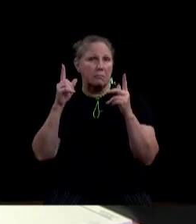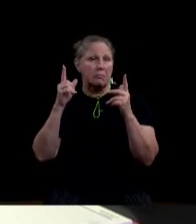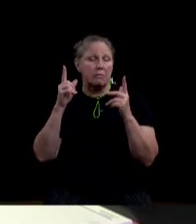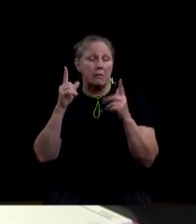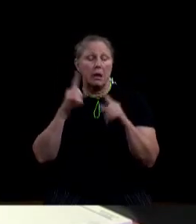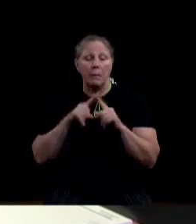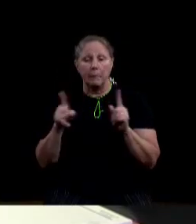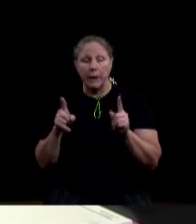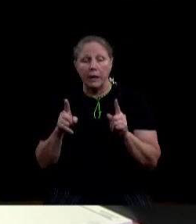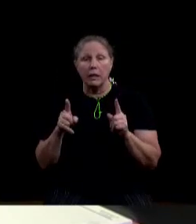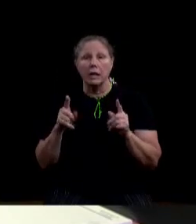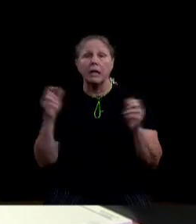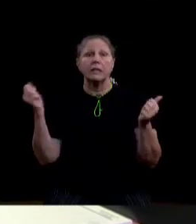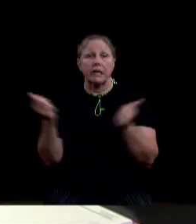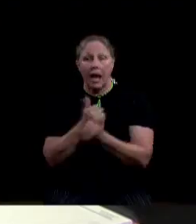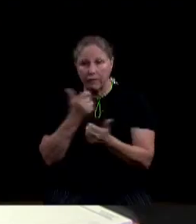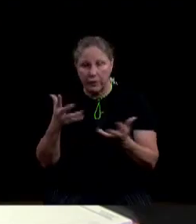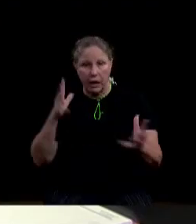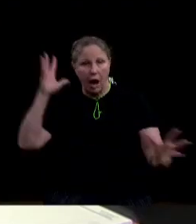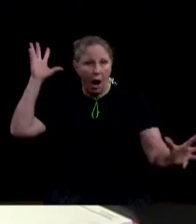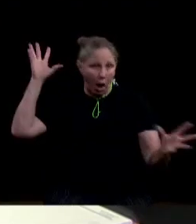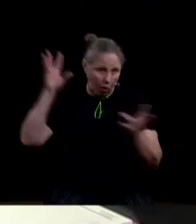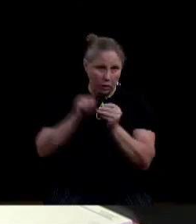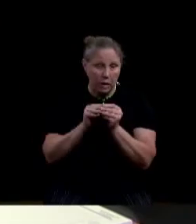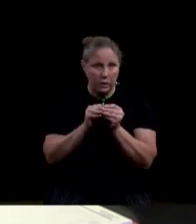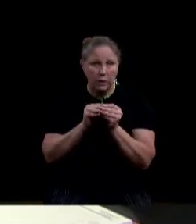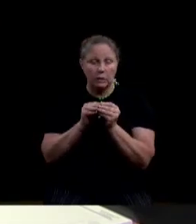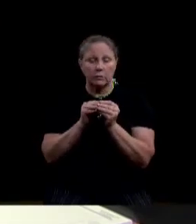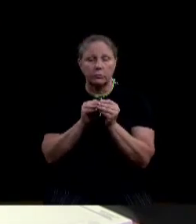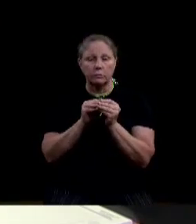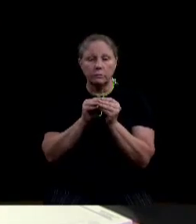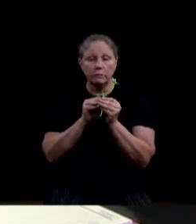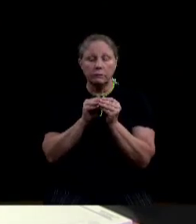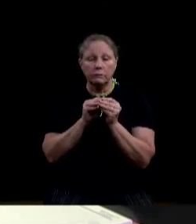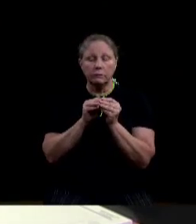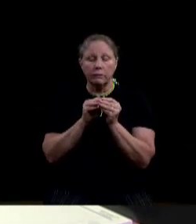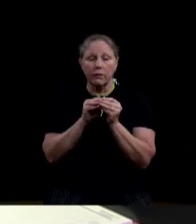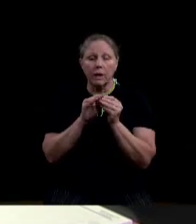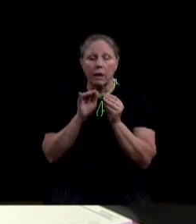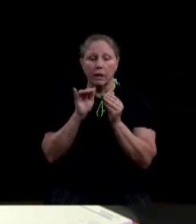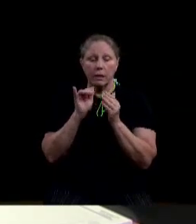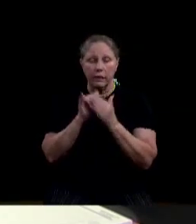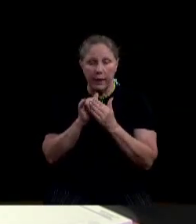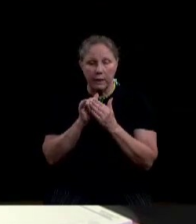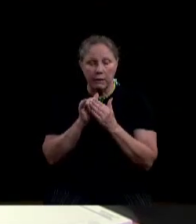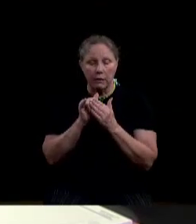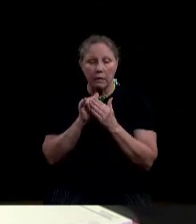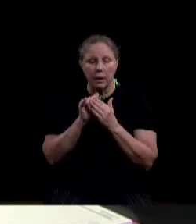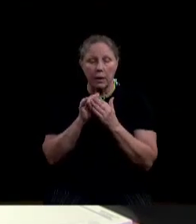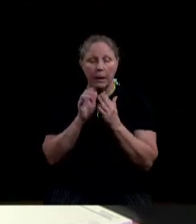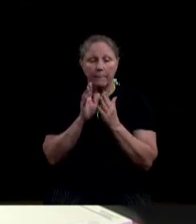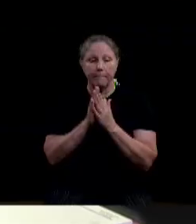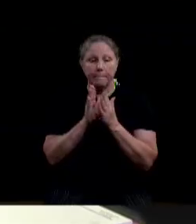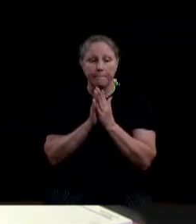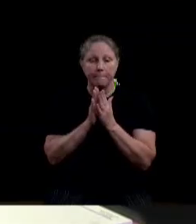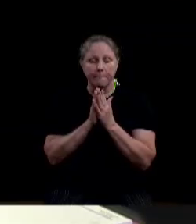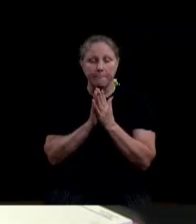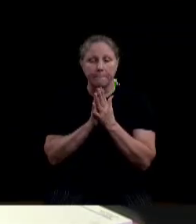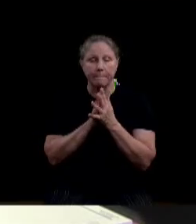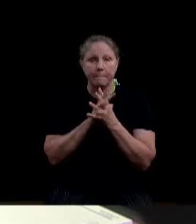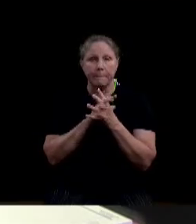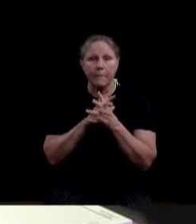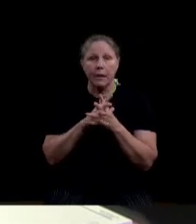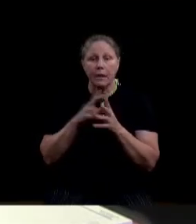that provides that level of benefit that makes it useful, but